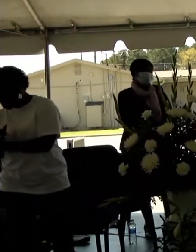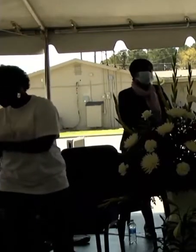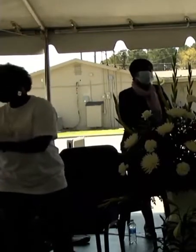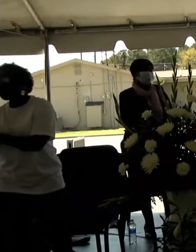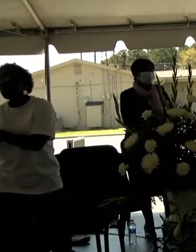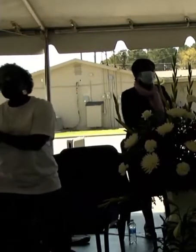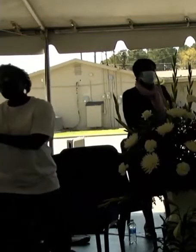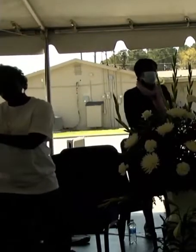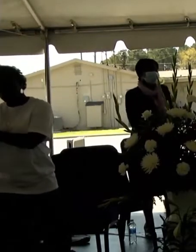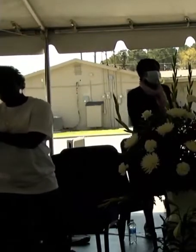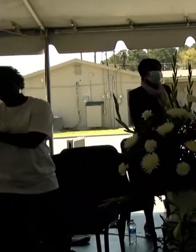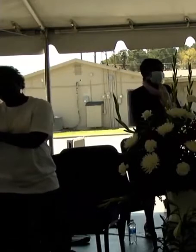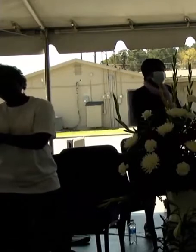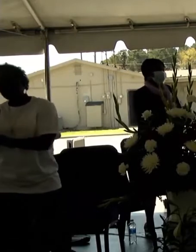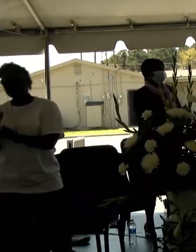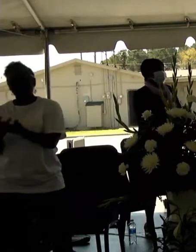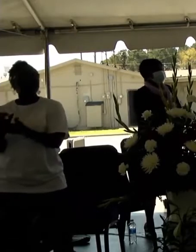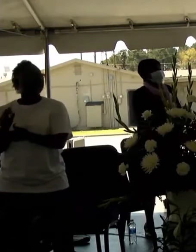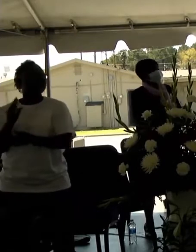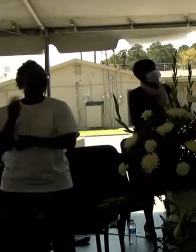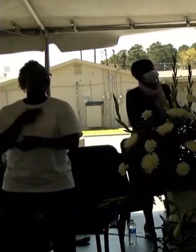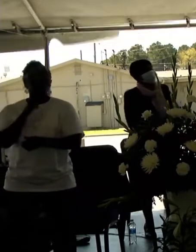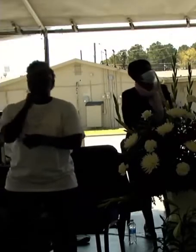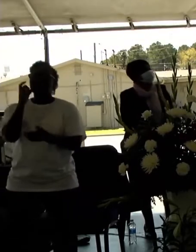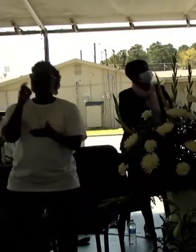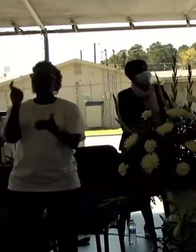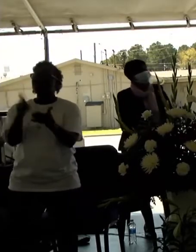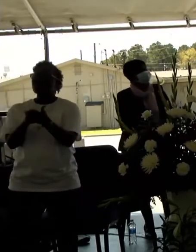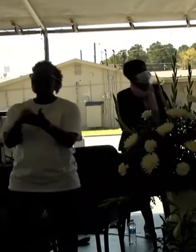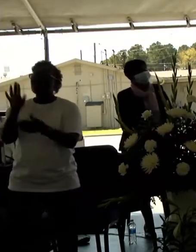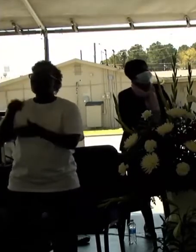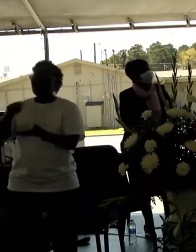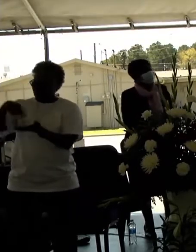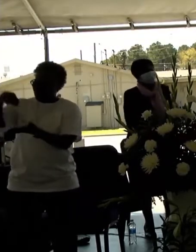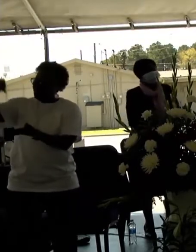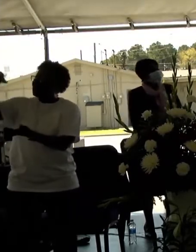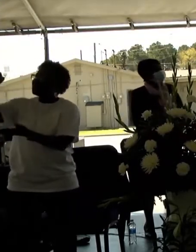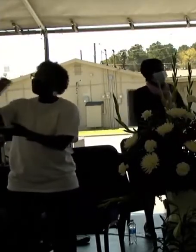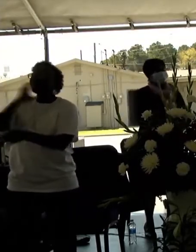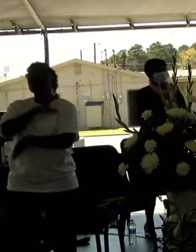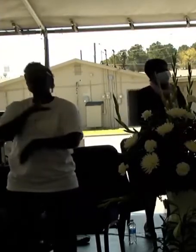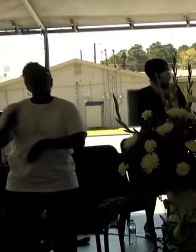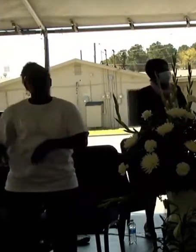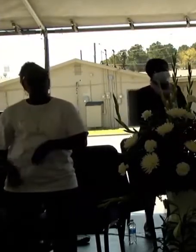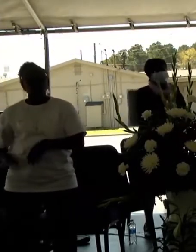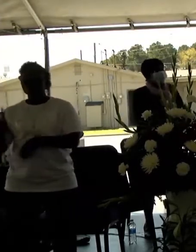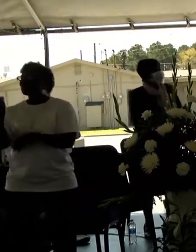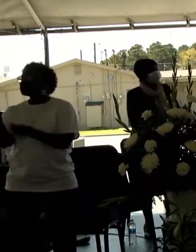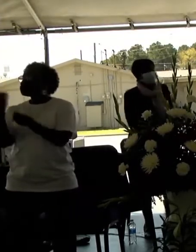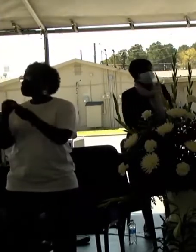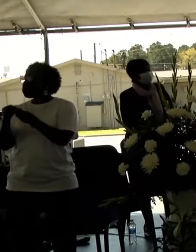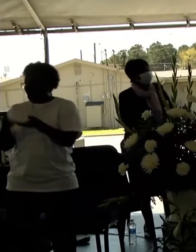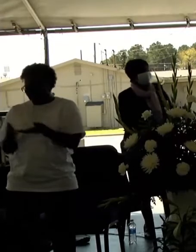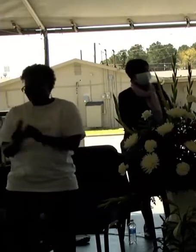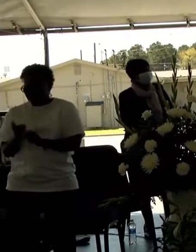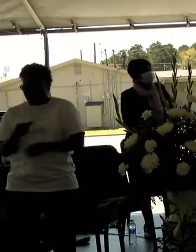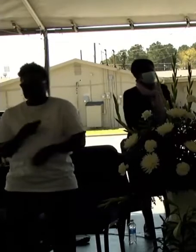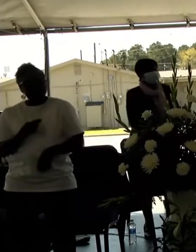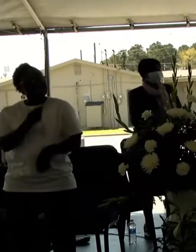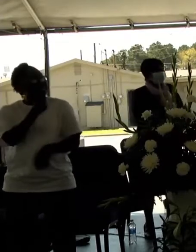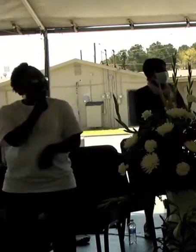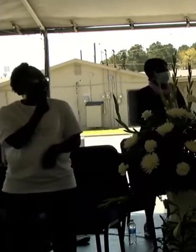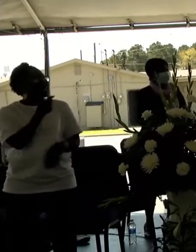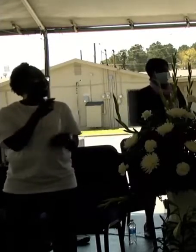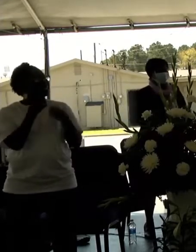work. Some of us don't realize that the resurrection of Christ did more than just allow us to be able to